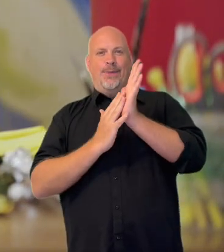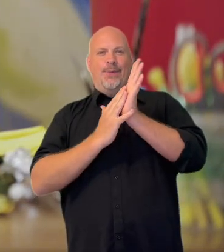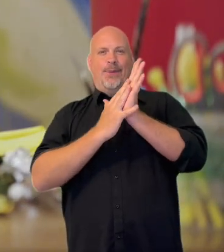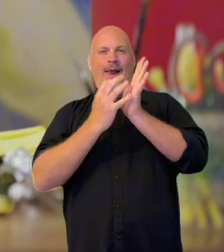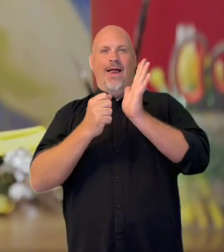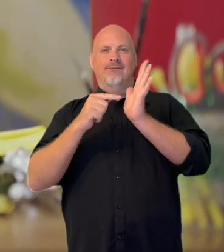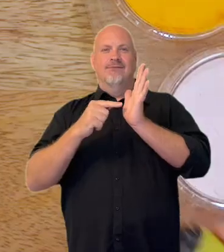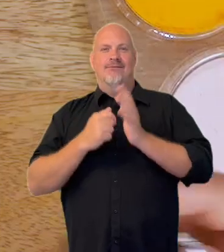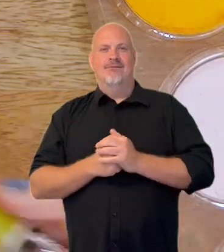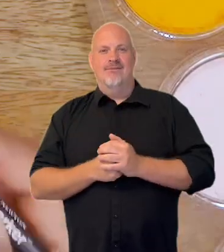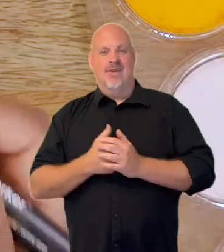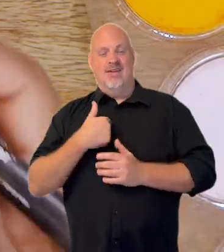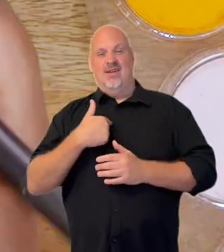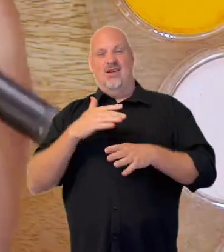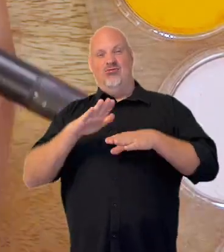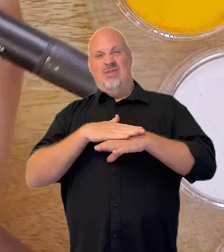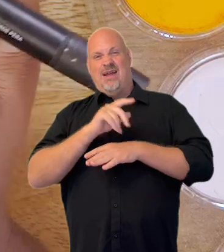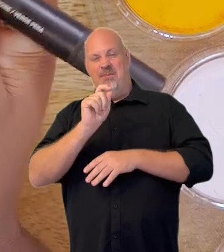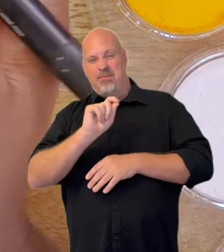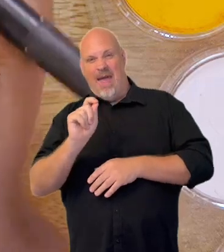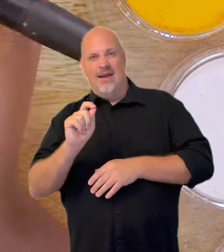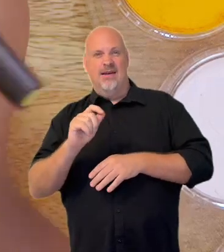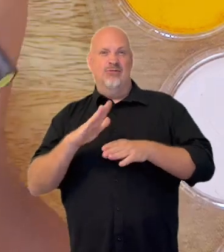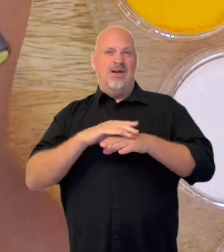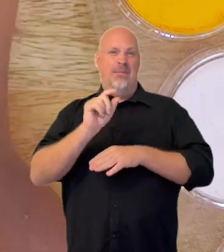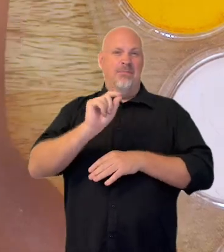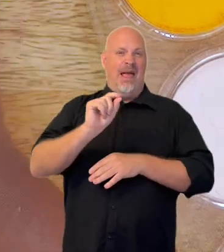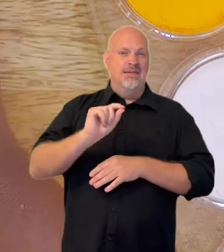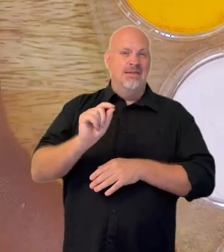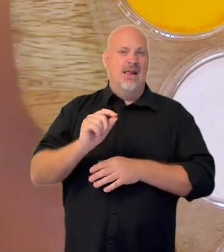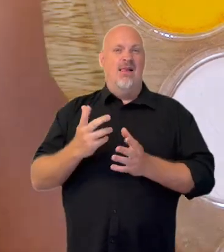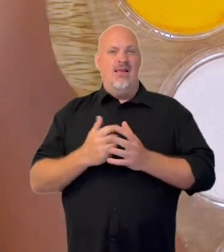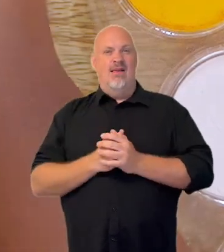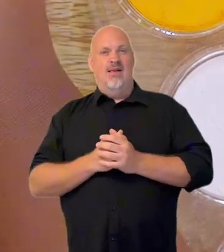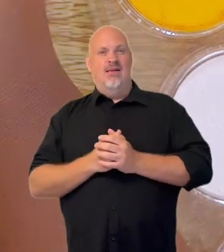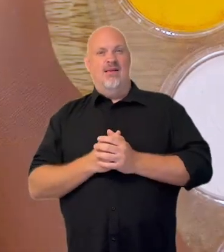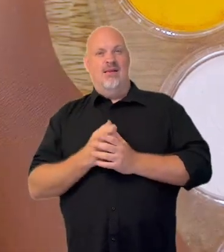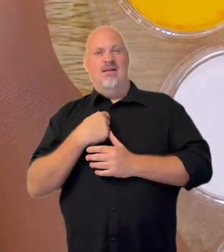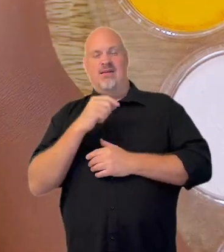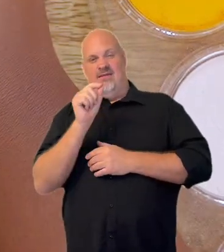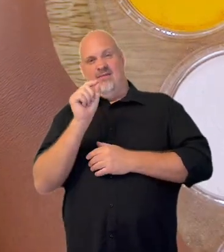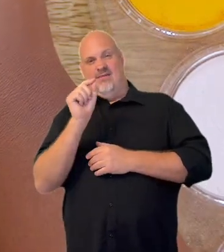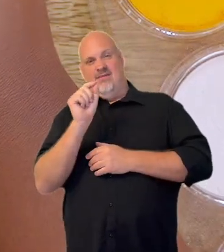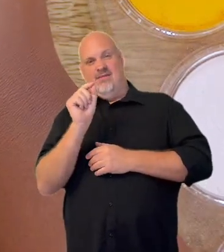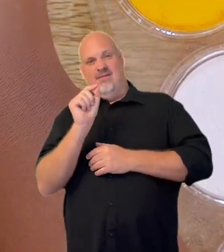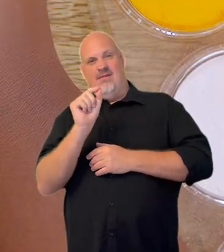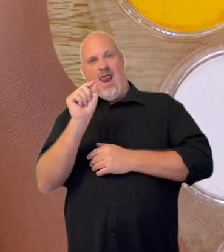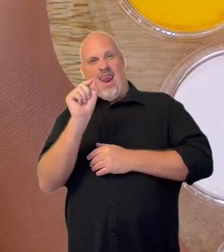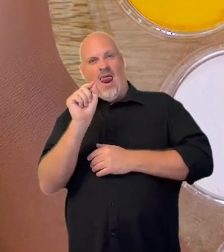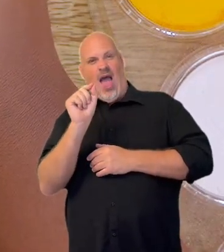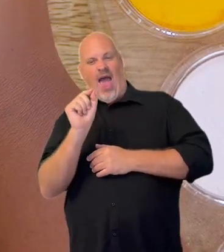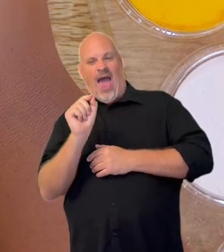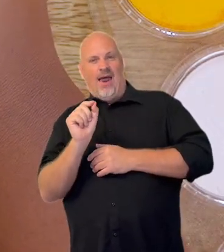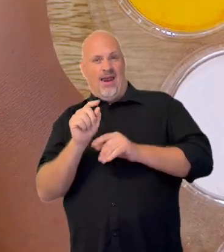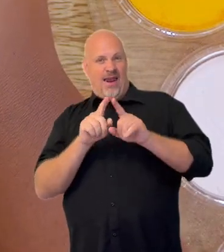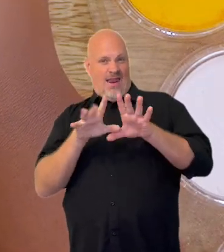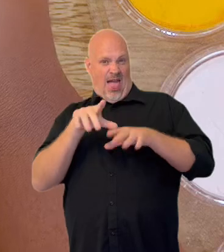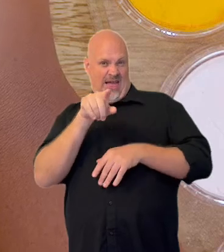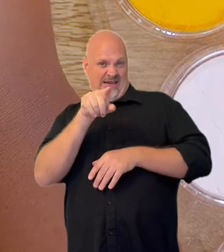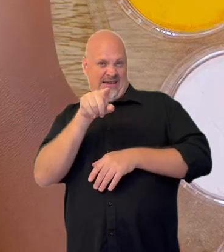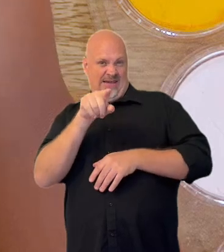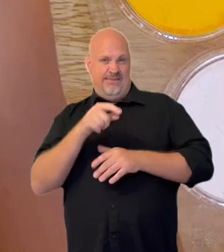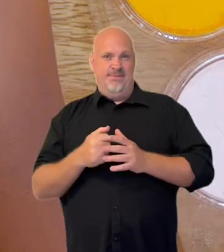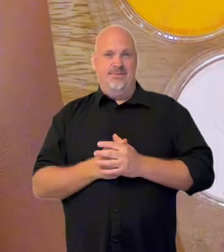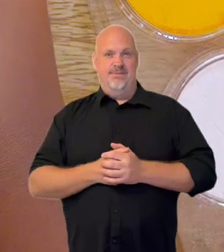little line like this. It doesn't have to be neat. Don't worry about that at